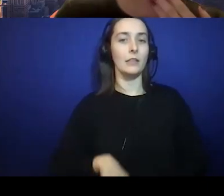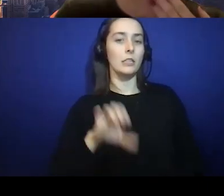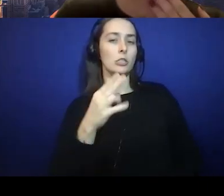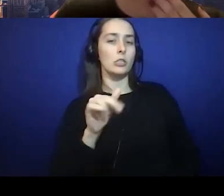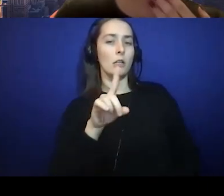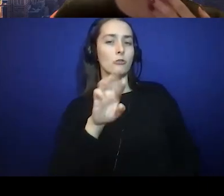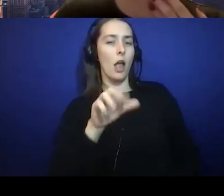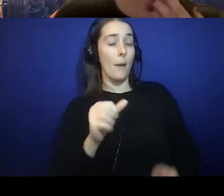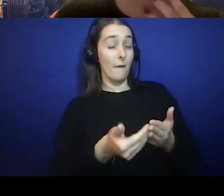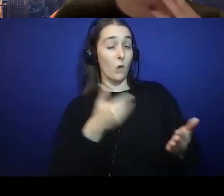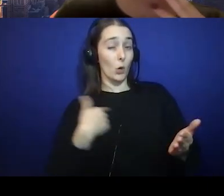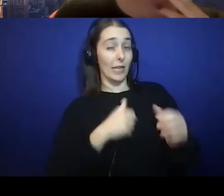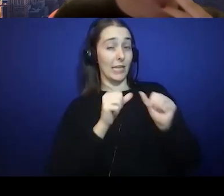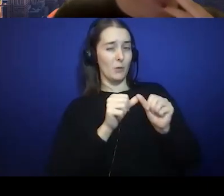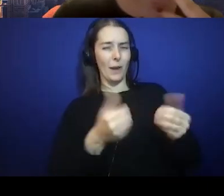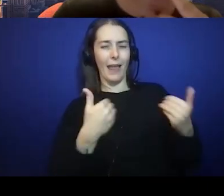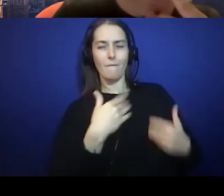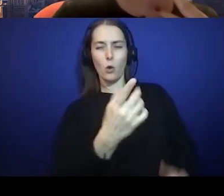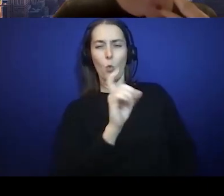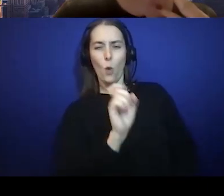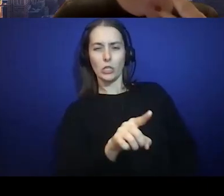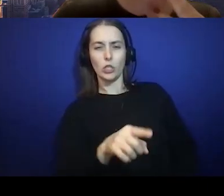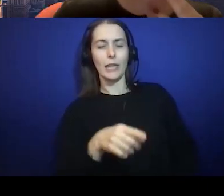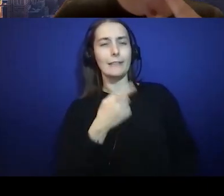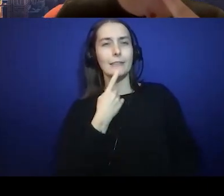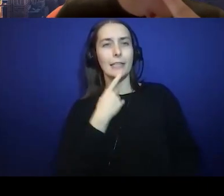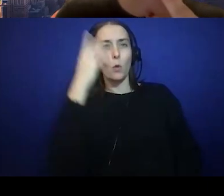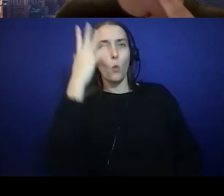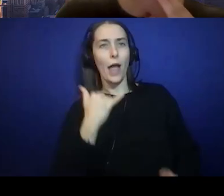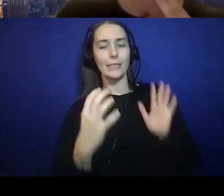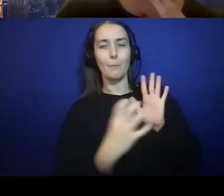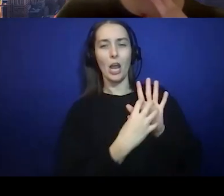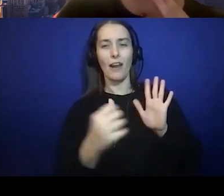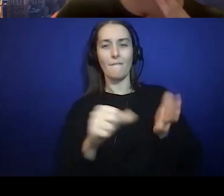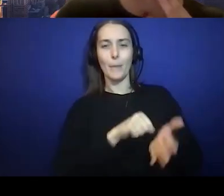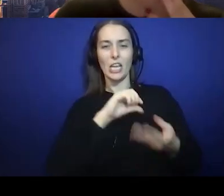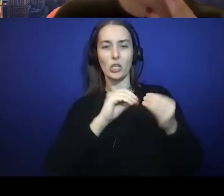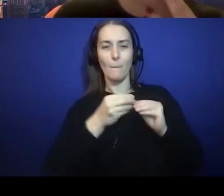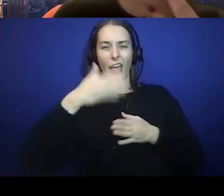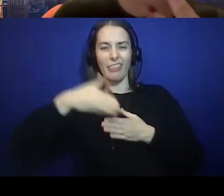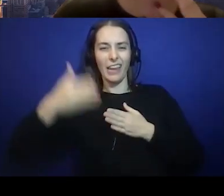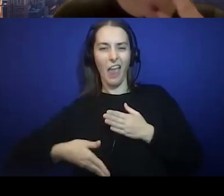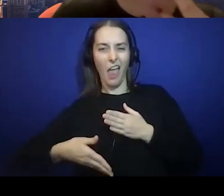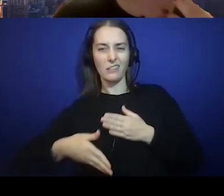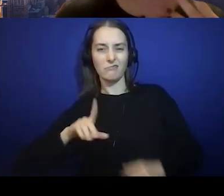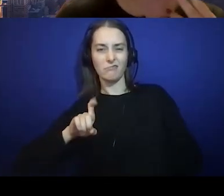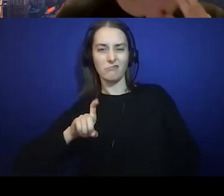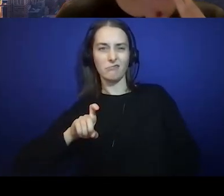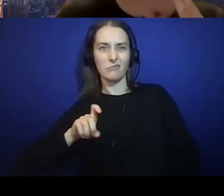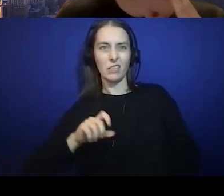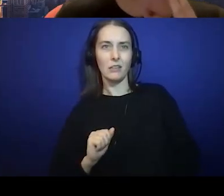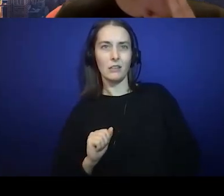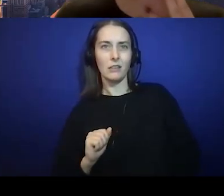um, why does the paragraph page number go at the end, or is that how it's